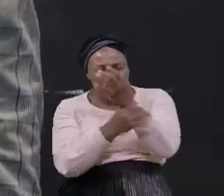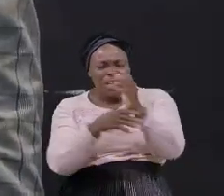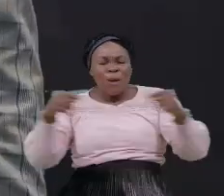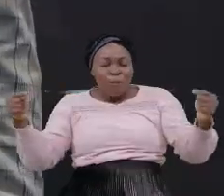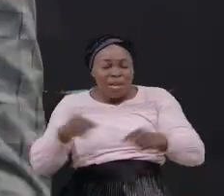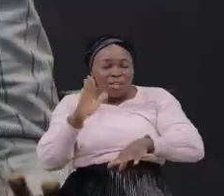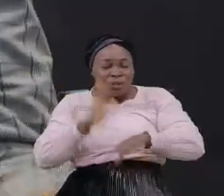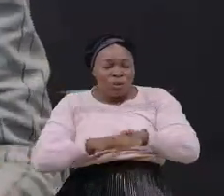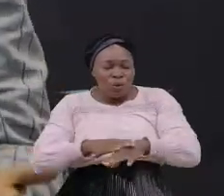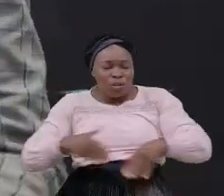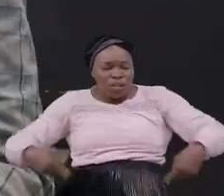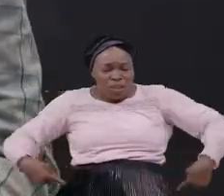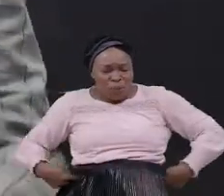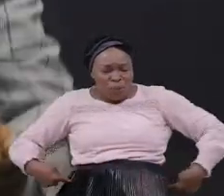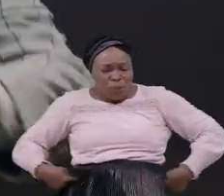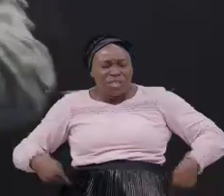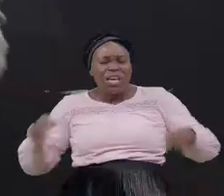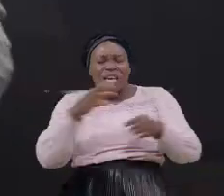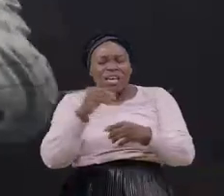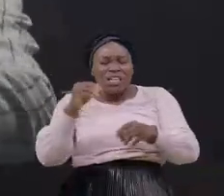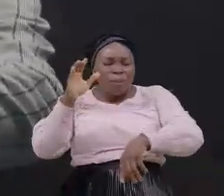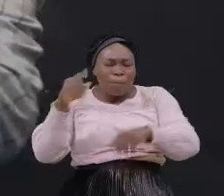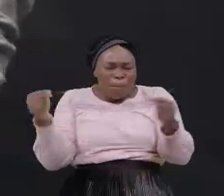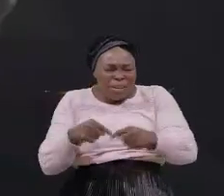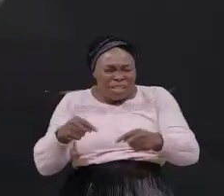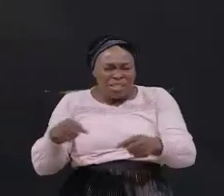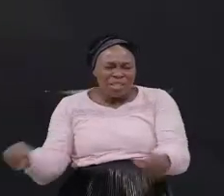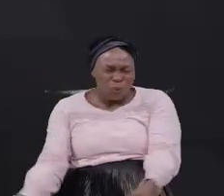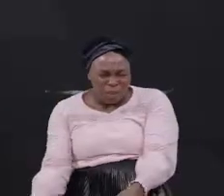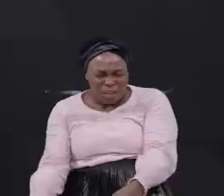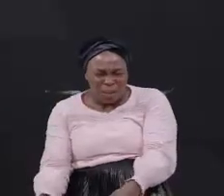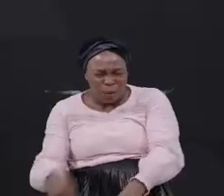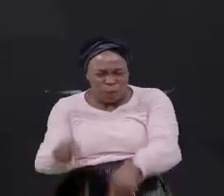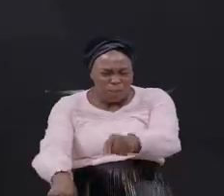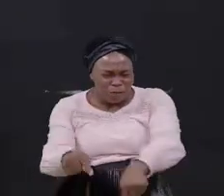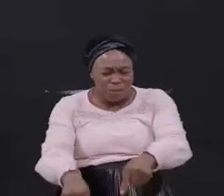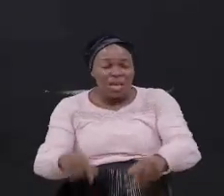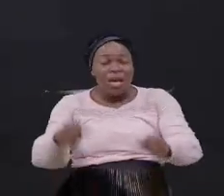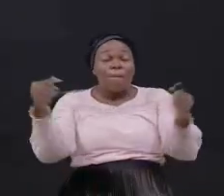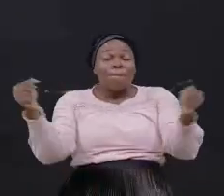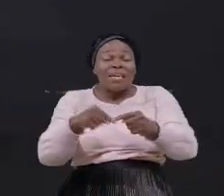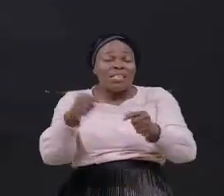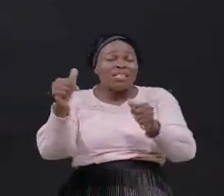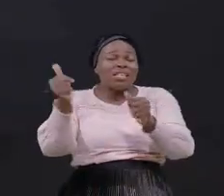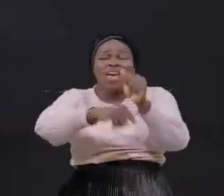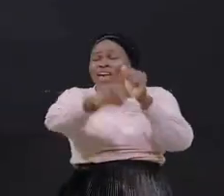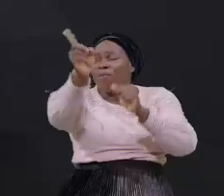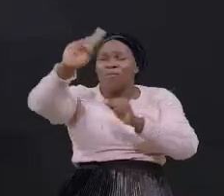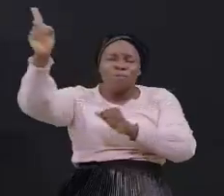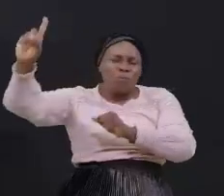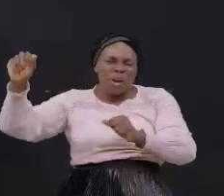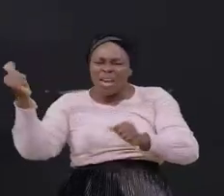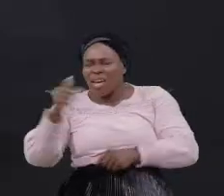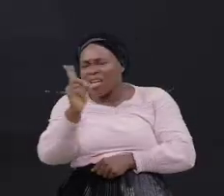the knees, pain in the ankle, pain anywhere, everywhere pain is,